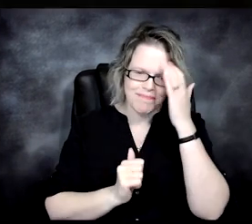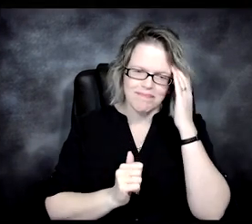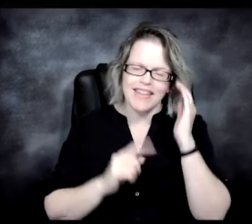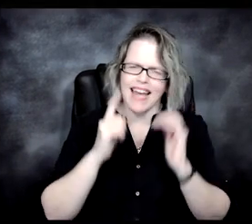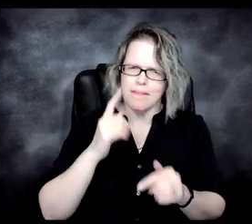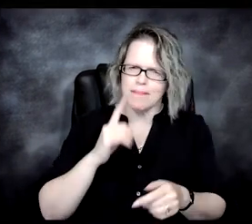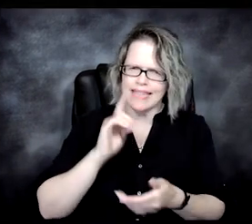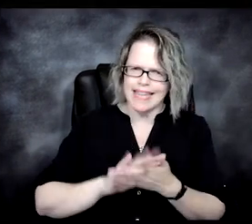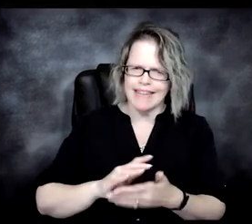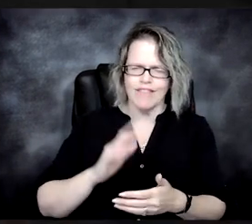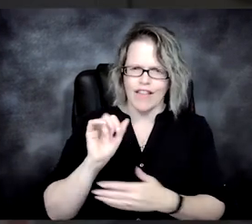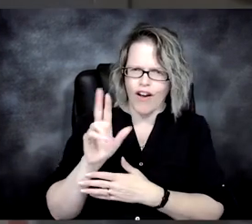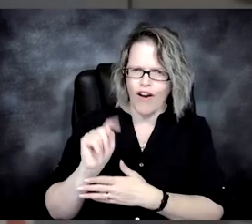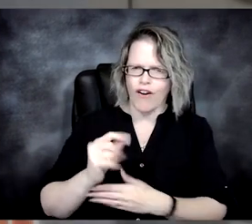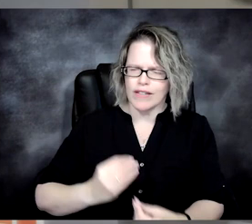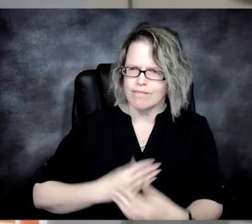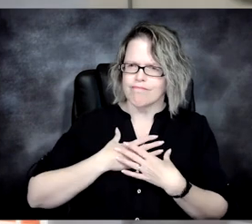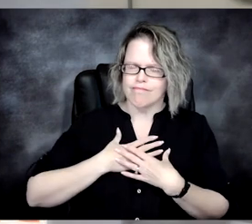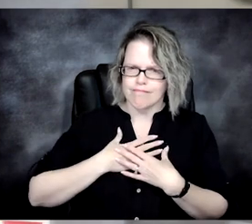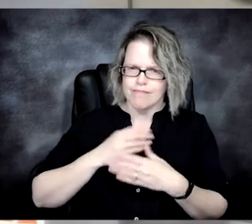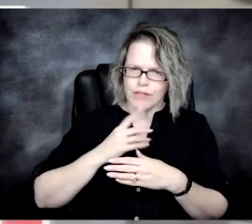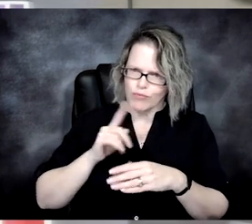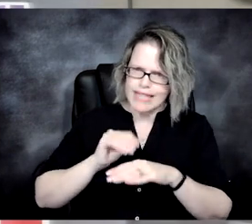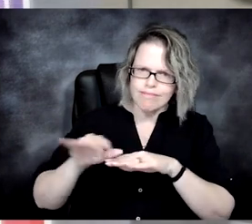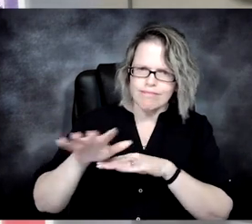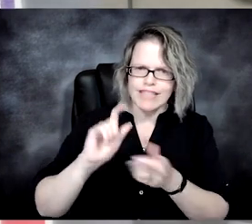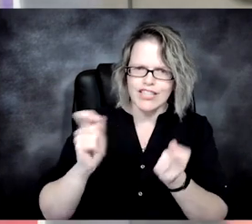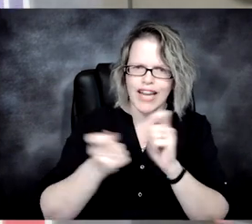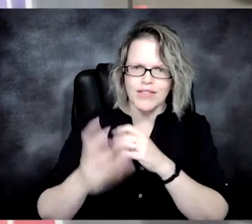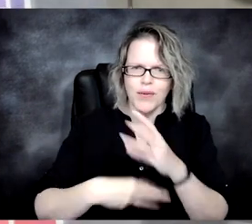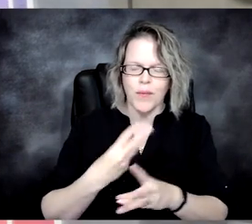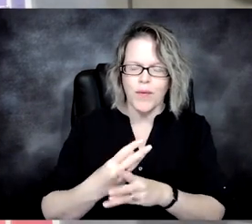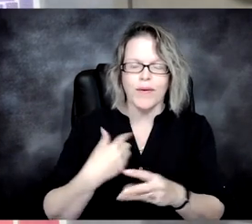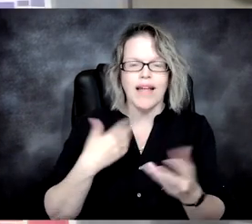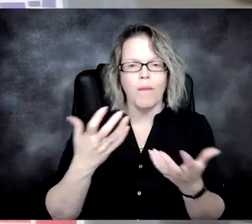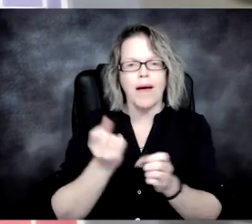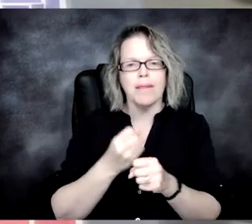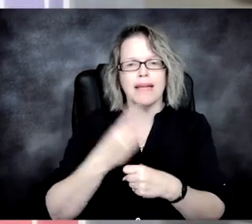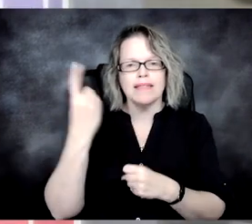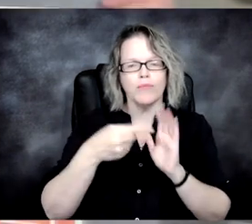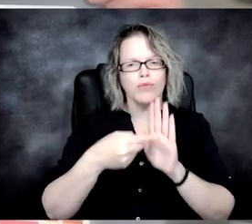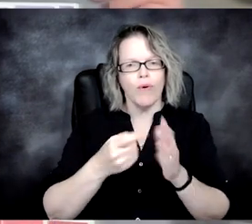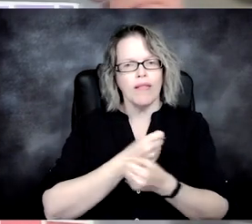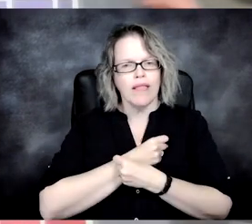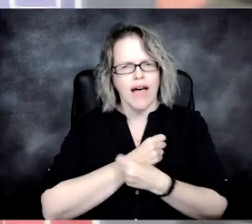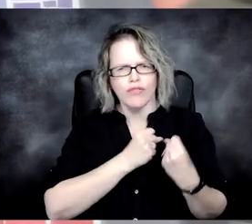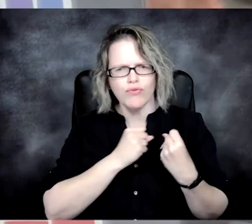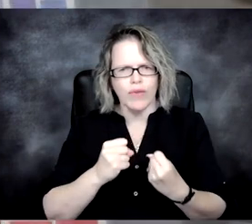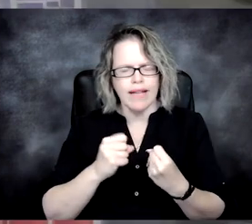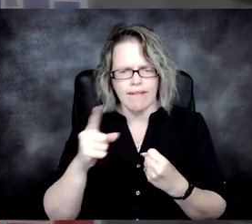people emotionally and then ultimately change the world. And so as a queer student, I wanted to create a piece that would reflect the love and strength of that